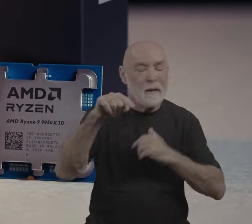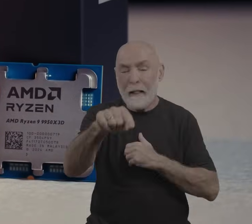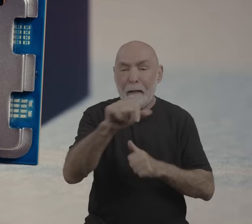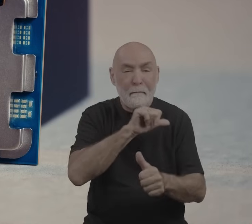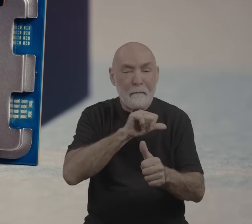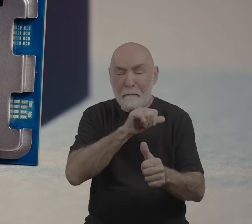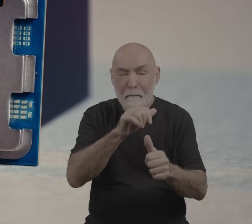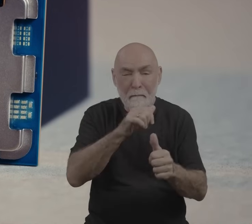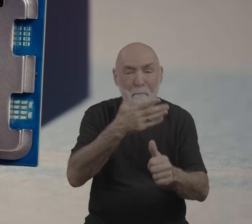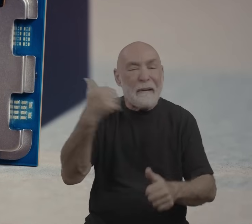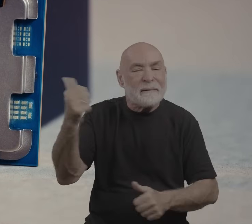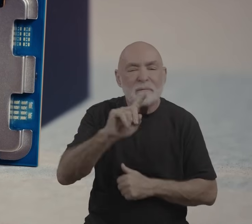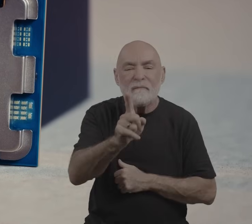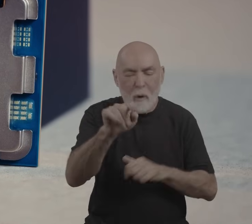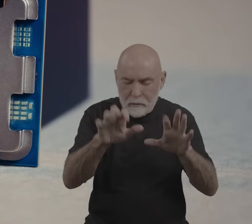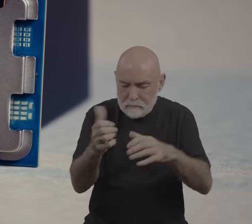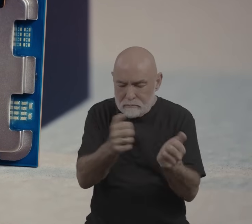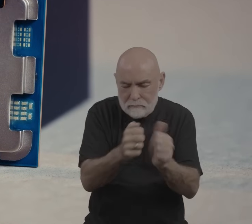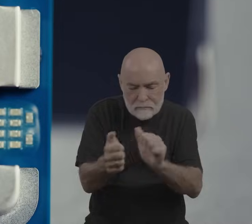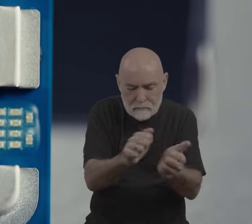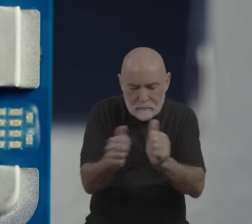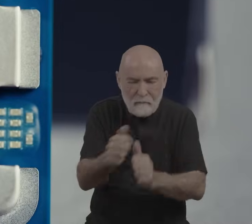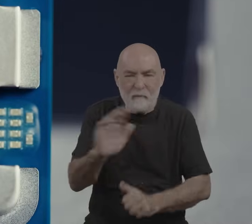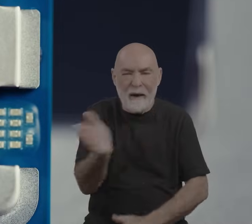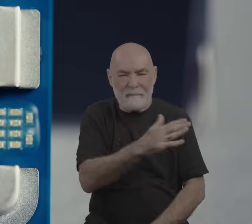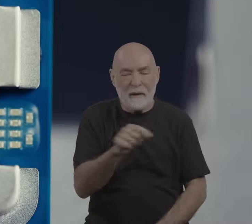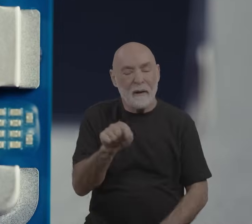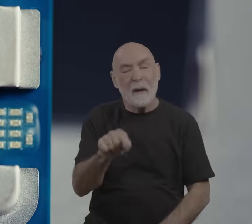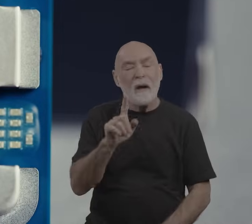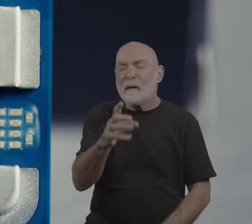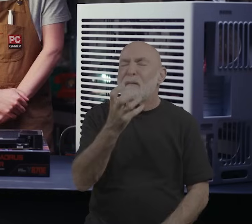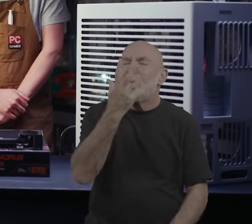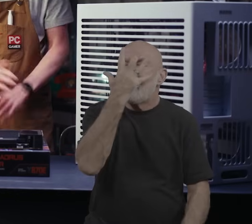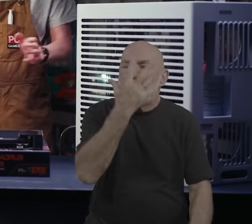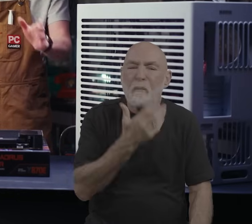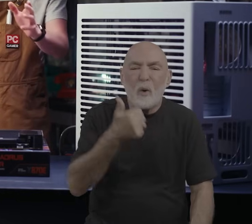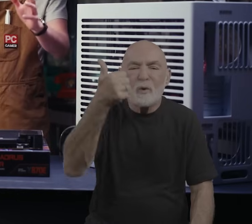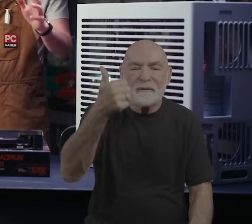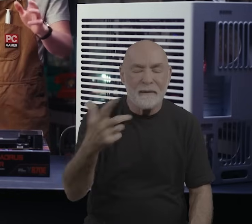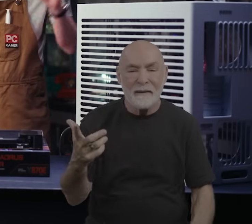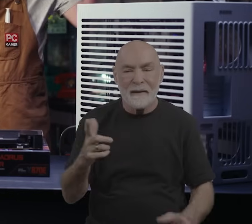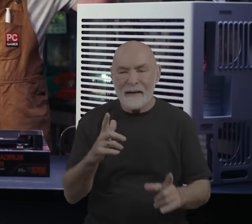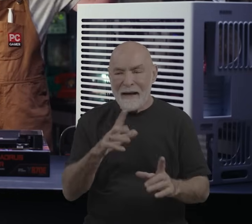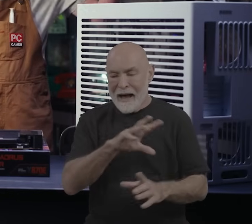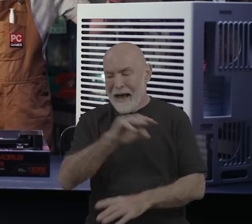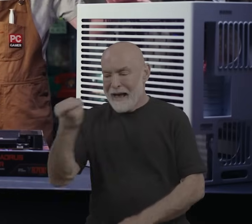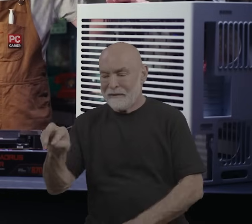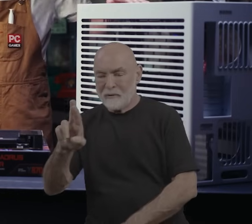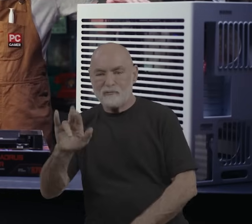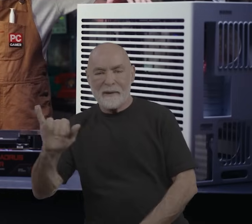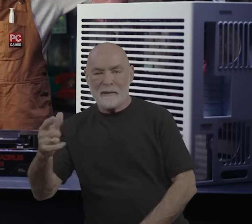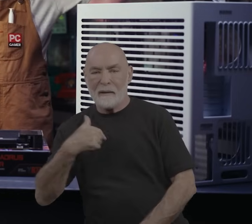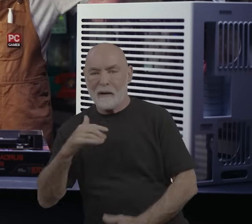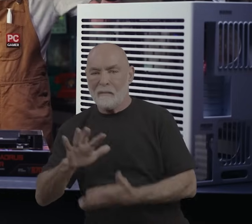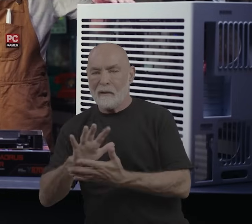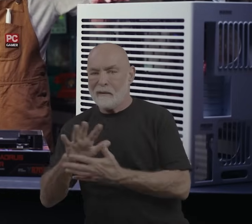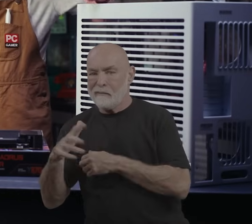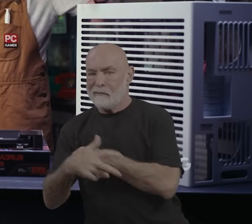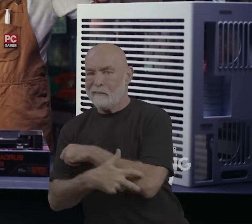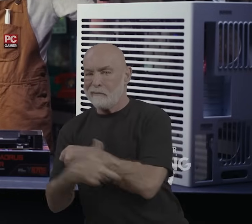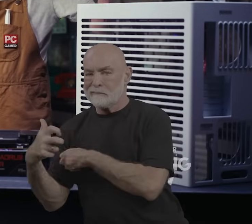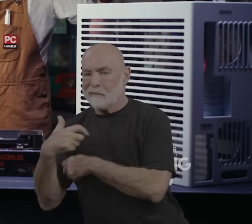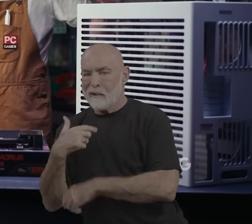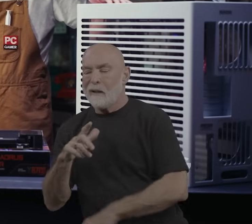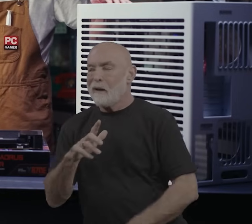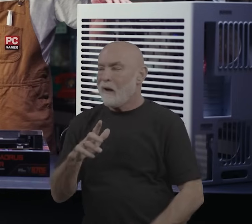processor in the world for gamers and creators, for gaming and for everything else. It's a beauty. If I wasn't putting it in the rig, I'd be tempted to walk out of